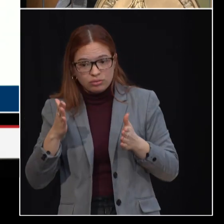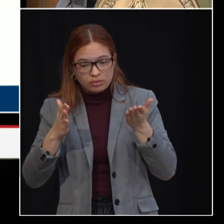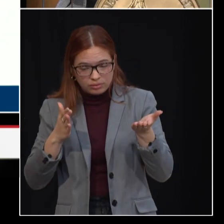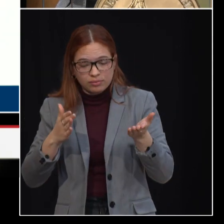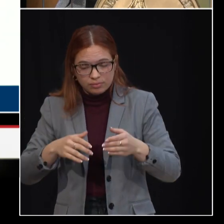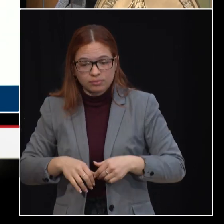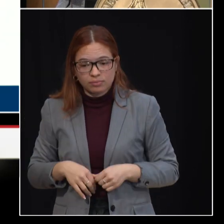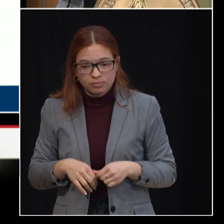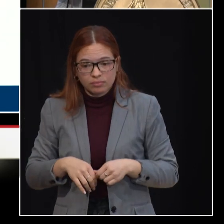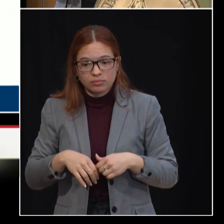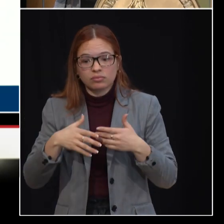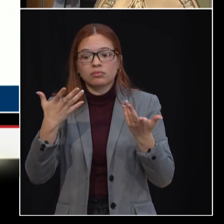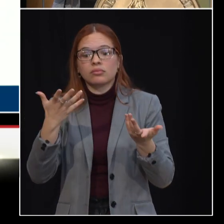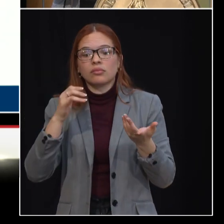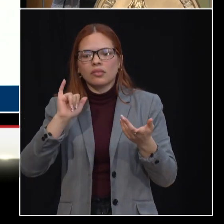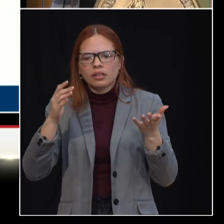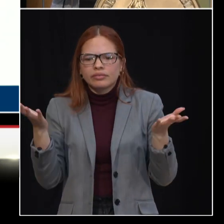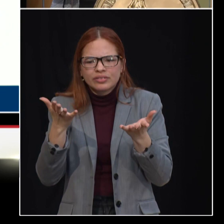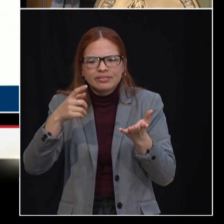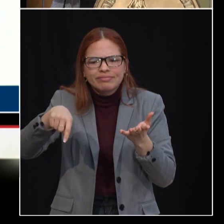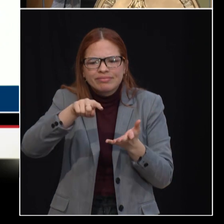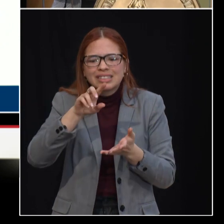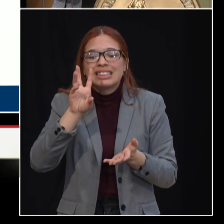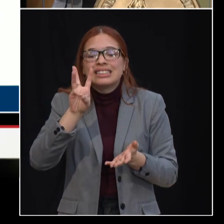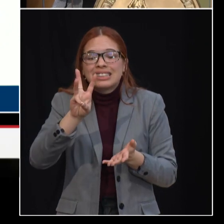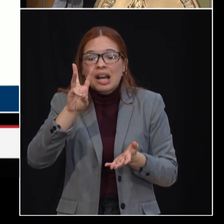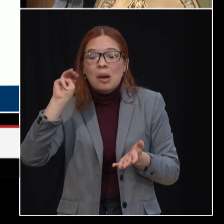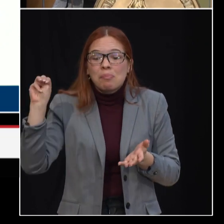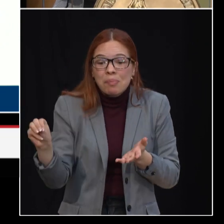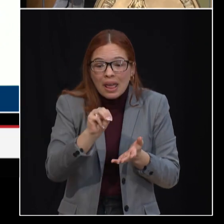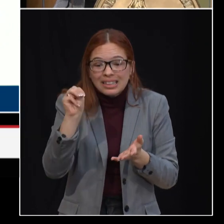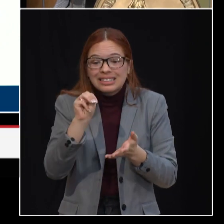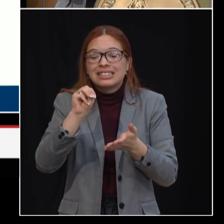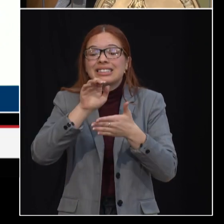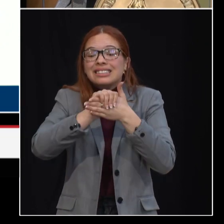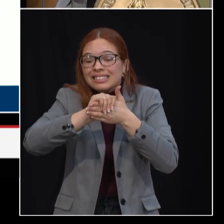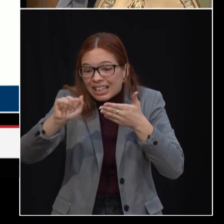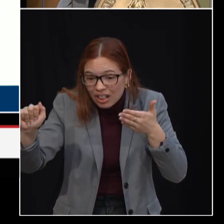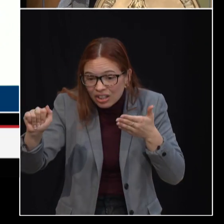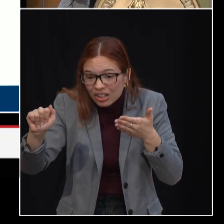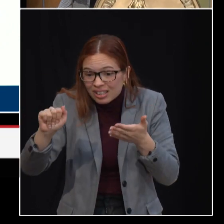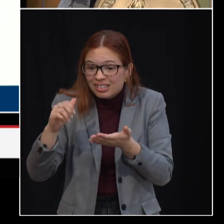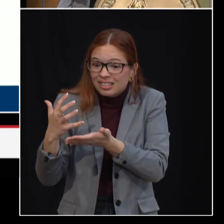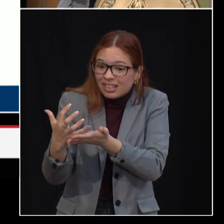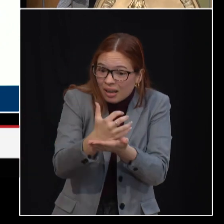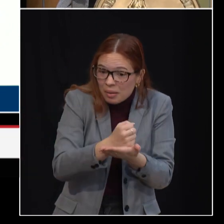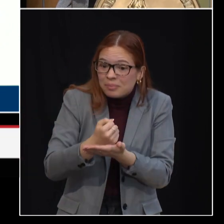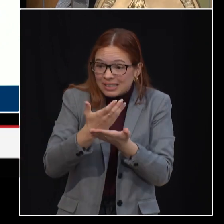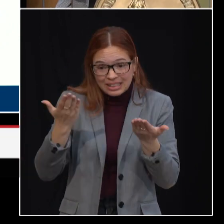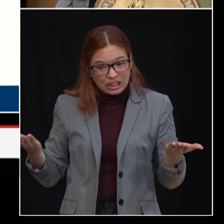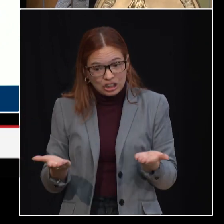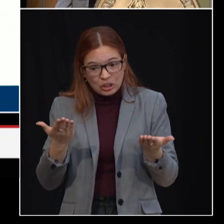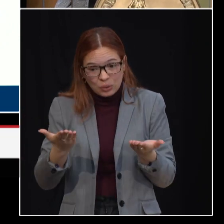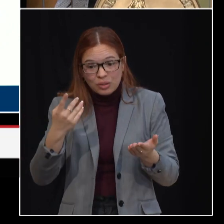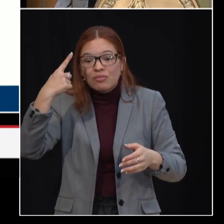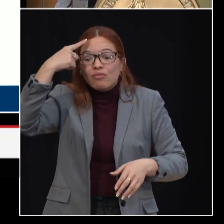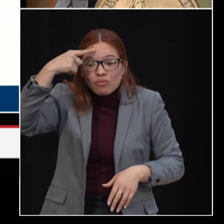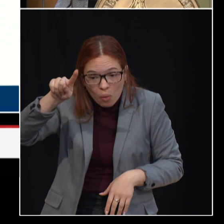resulting in over $6 million in compensation for DC residents. Now here's a snapshot of what's to